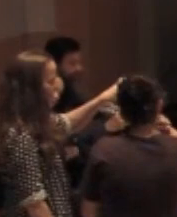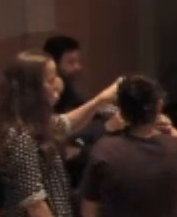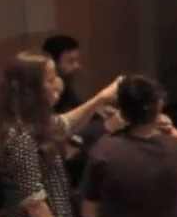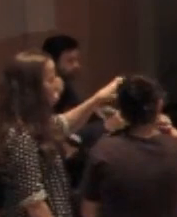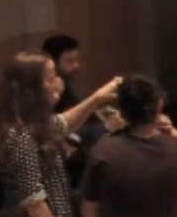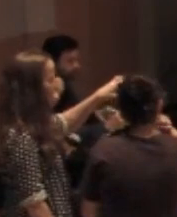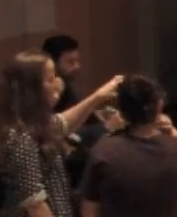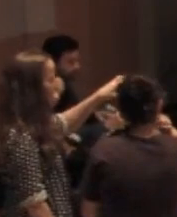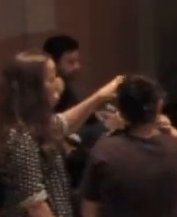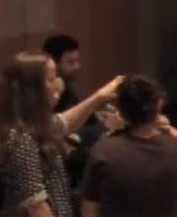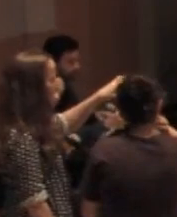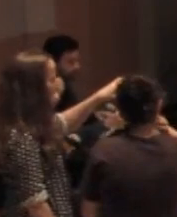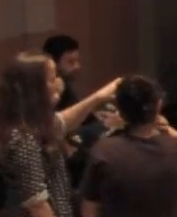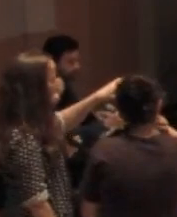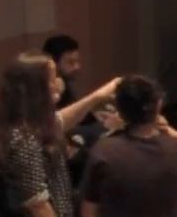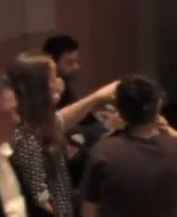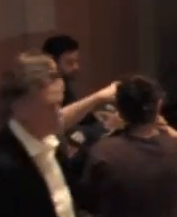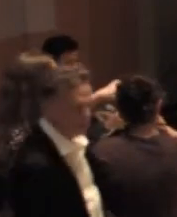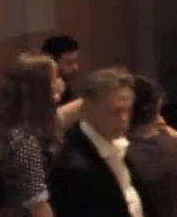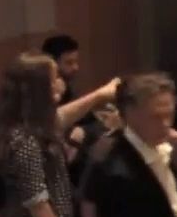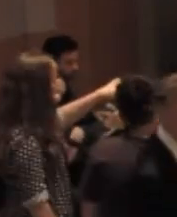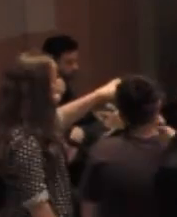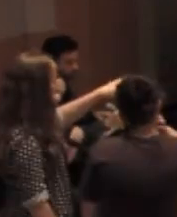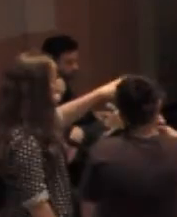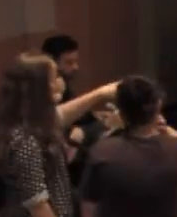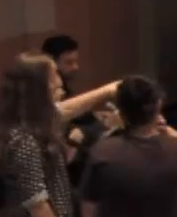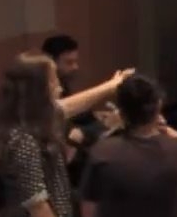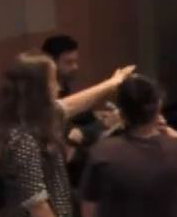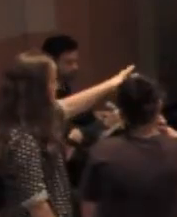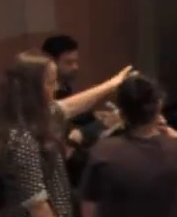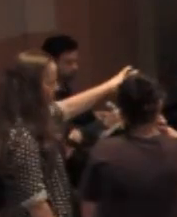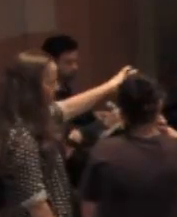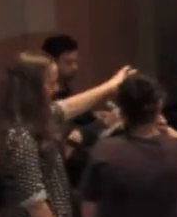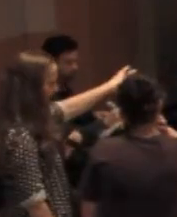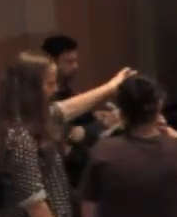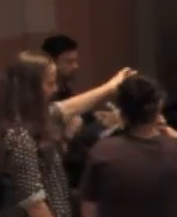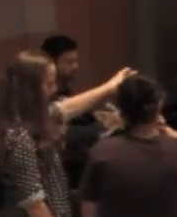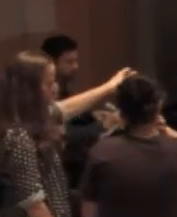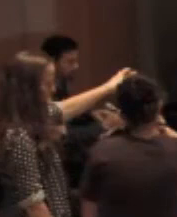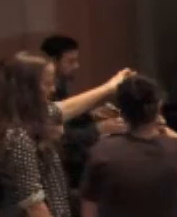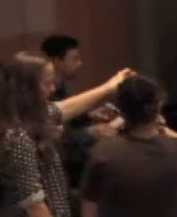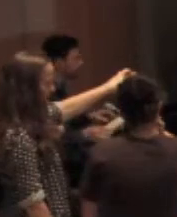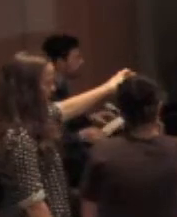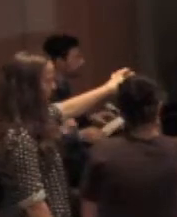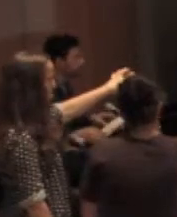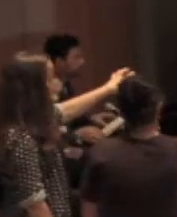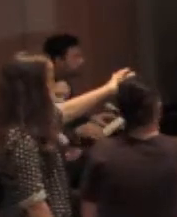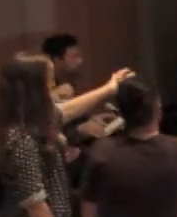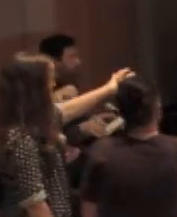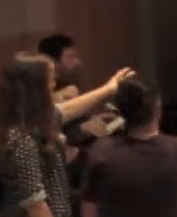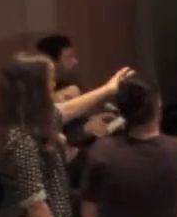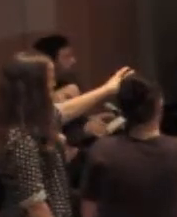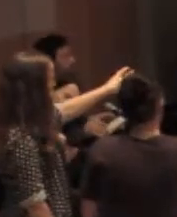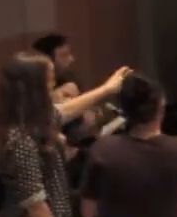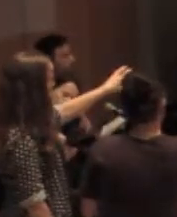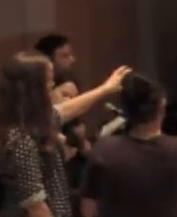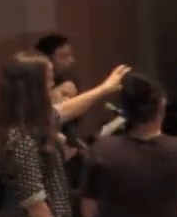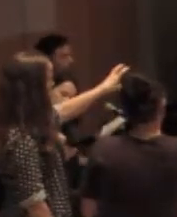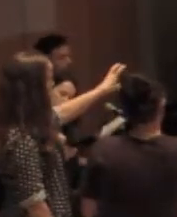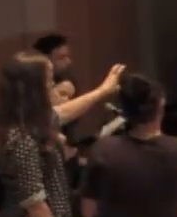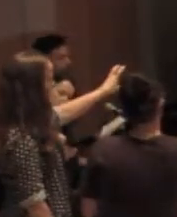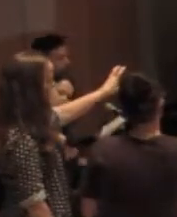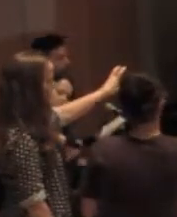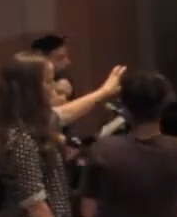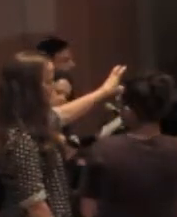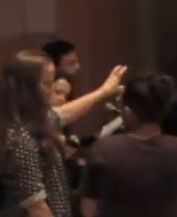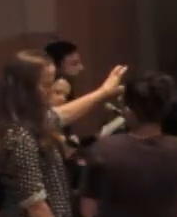okay closer to you so you have that option yeah you don't really ever we're